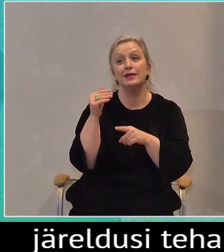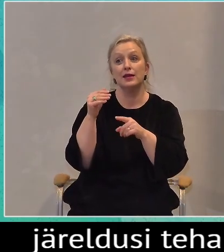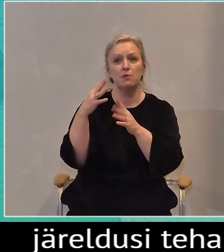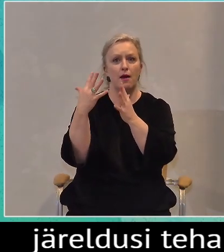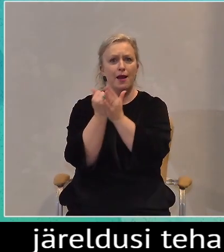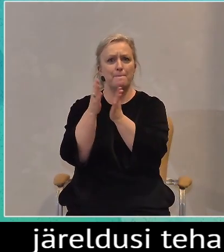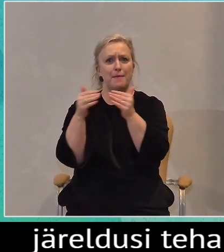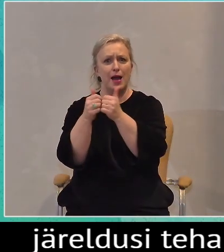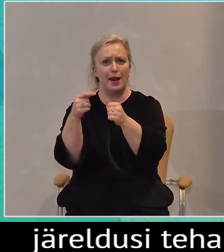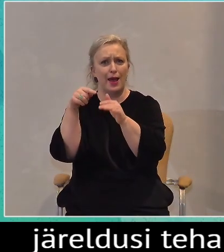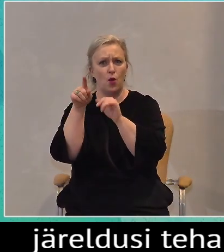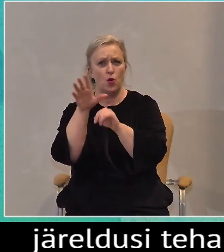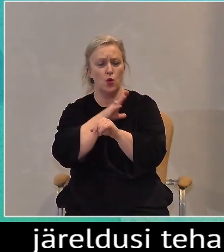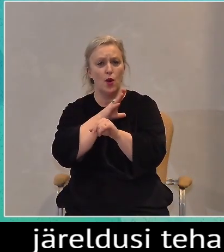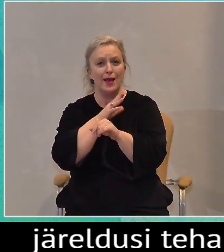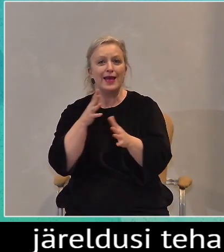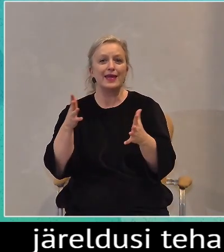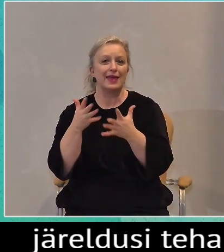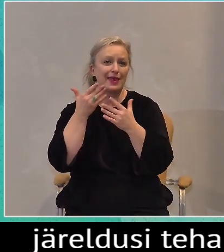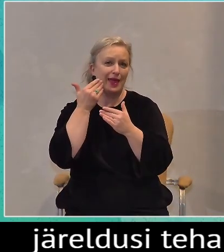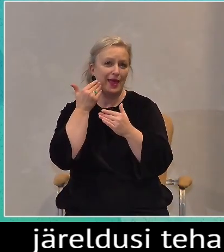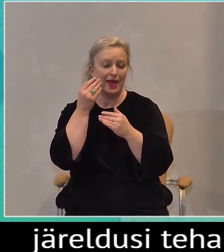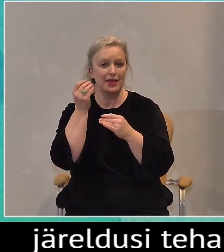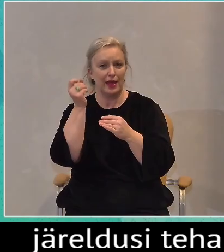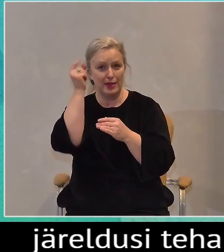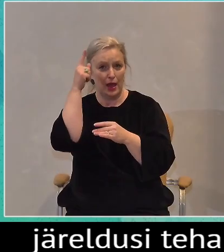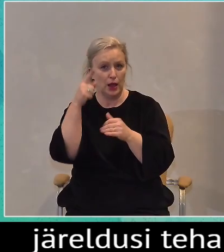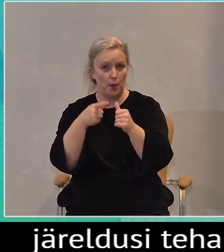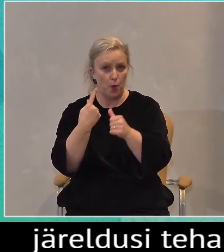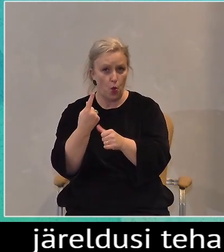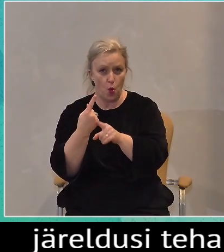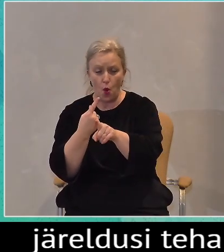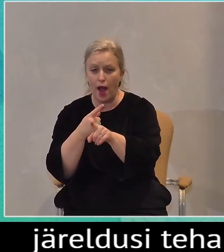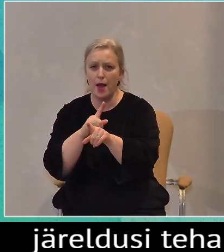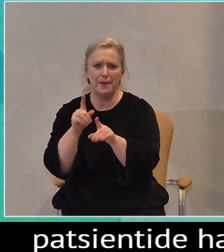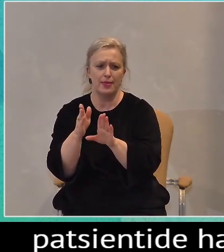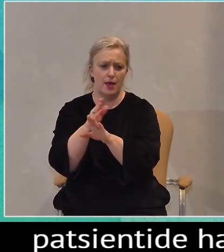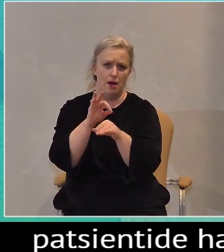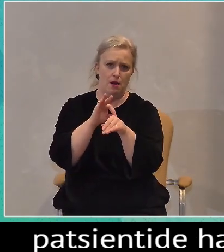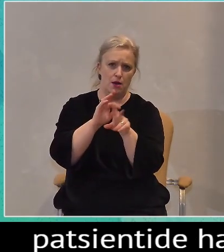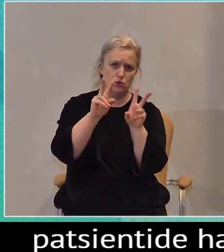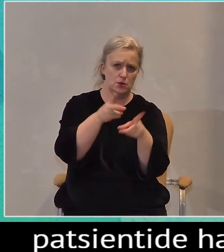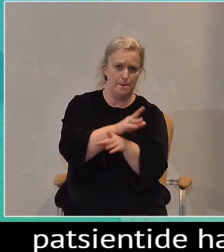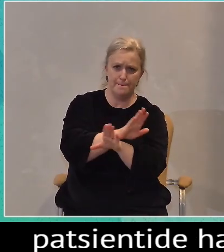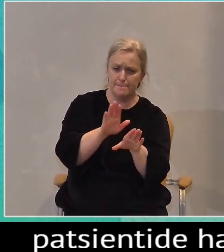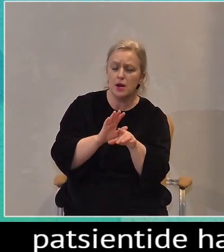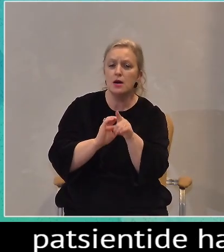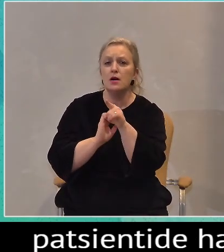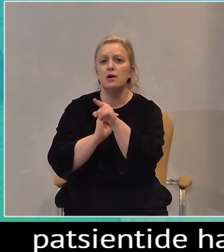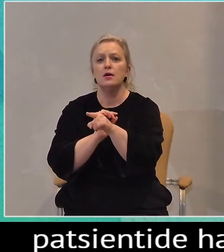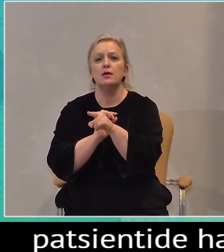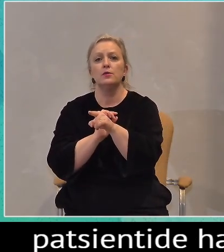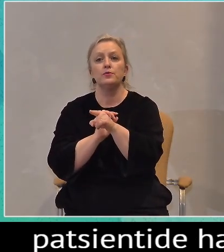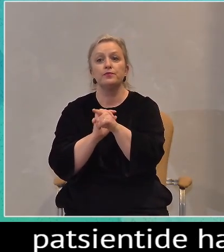few years later, a UK doctor got in touch with us. They had identified a